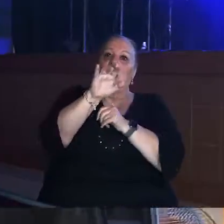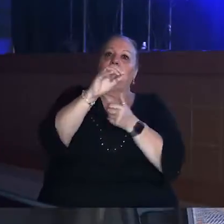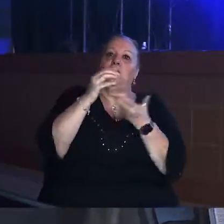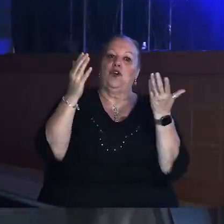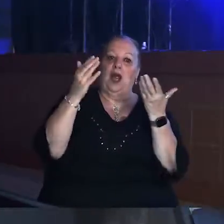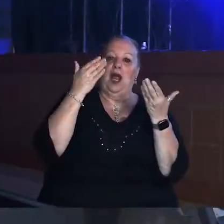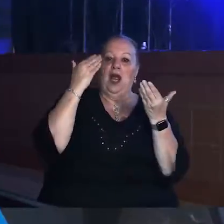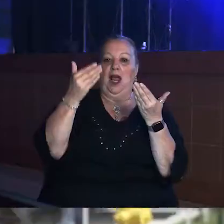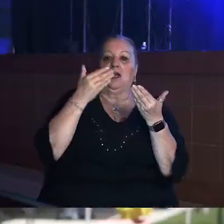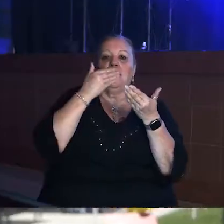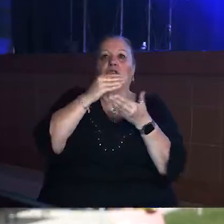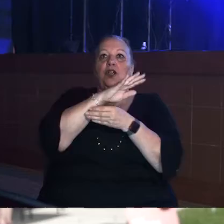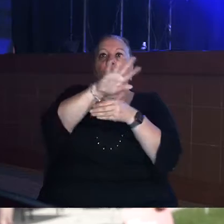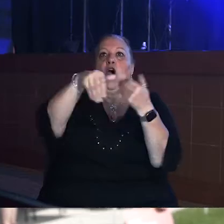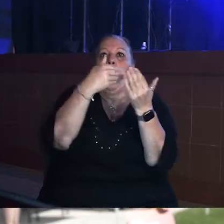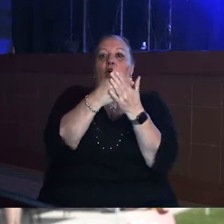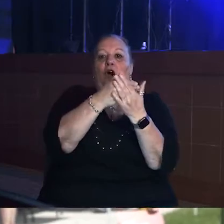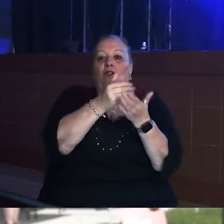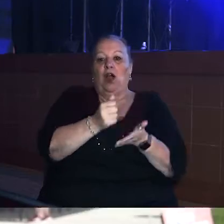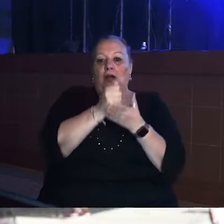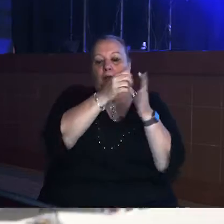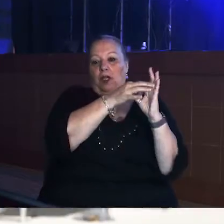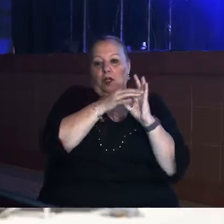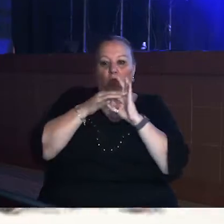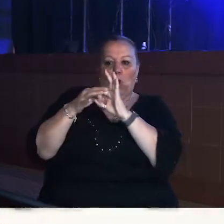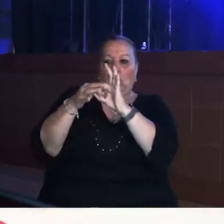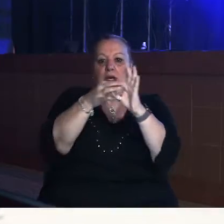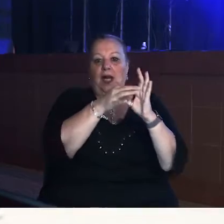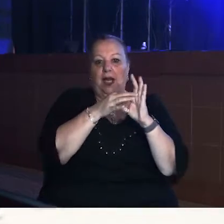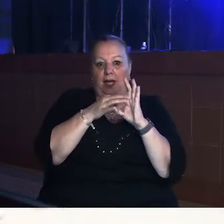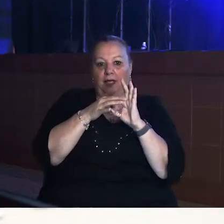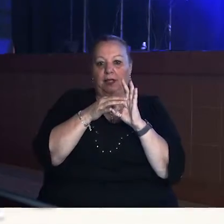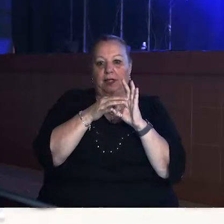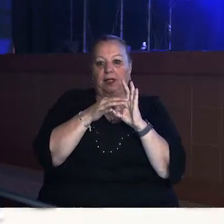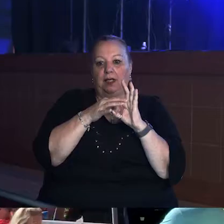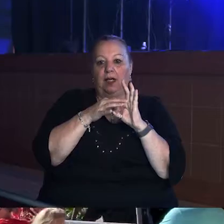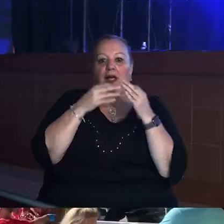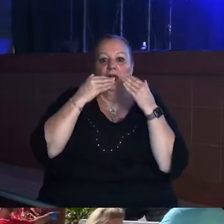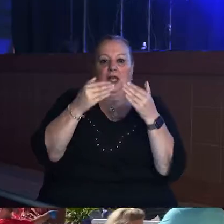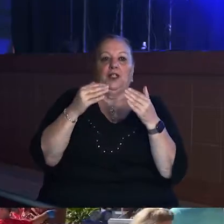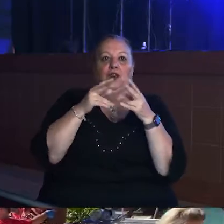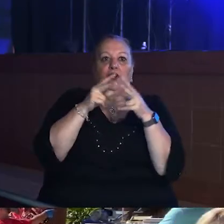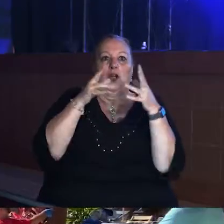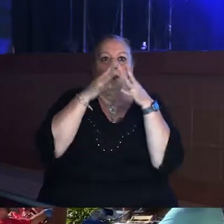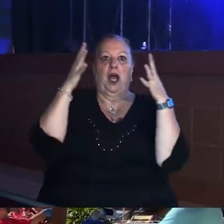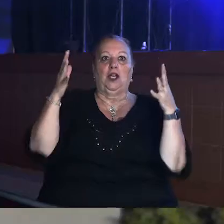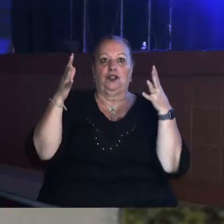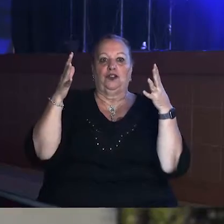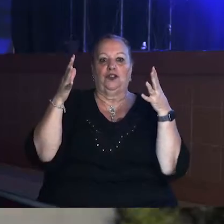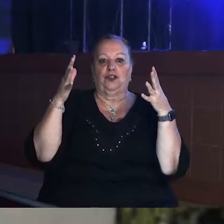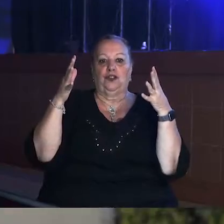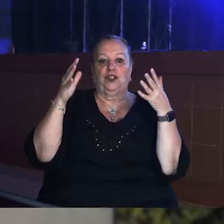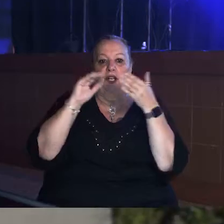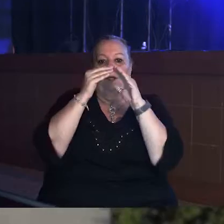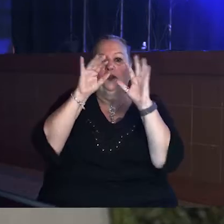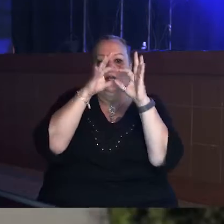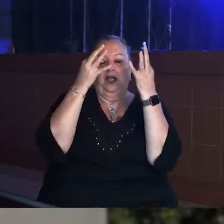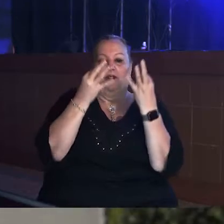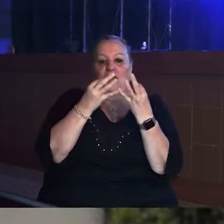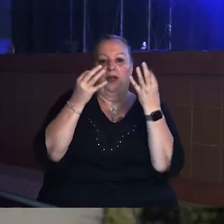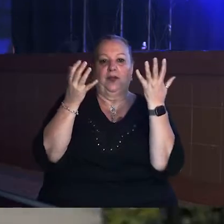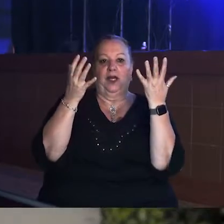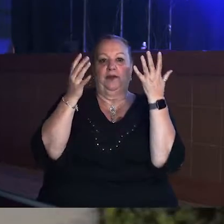you so very much. Hey, community family, I am so excited. We had such an amazing morning. We fed close